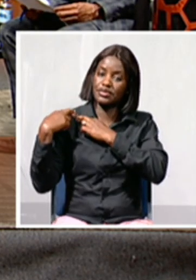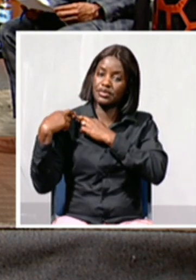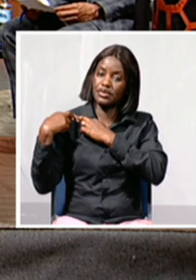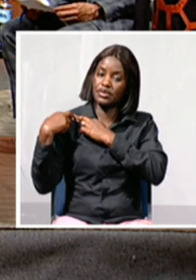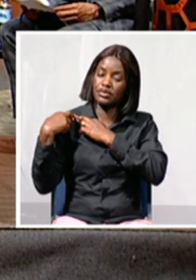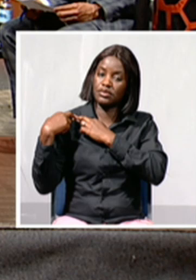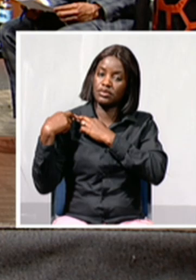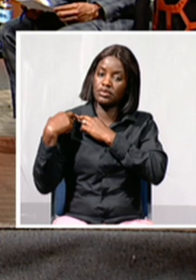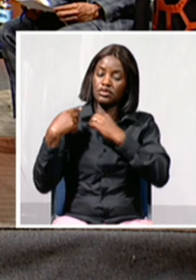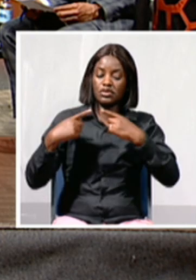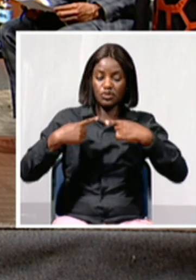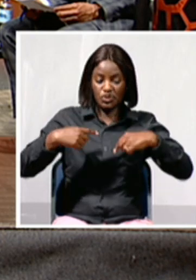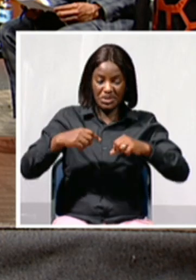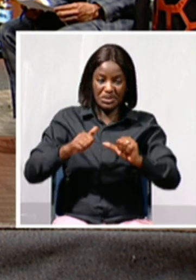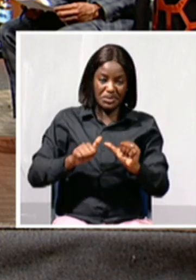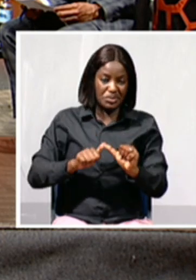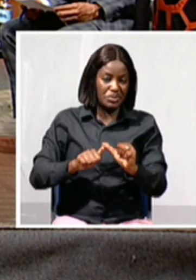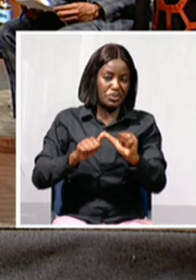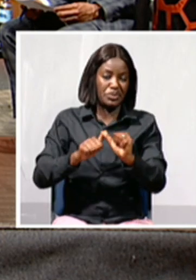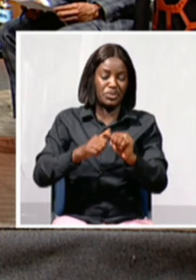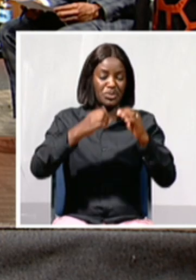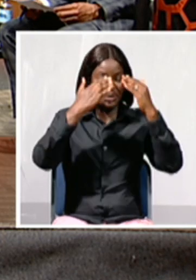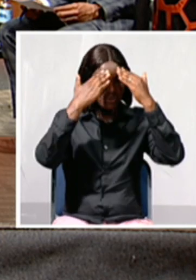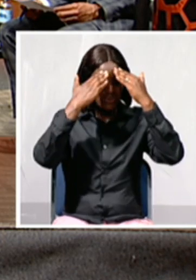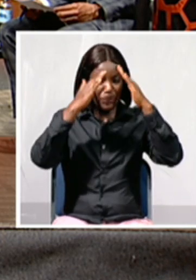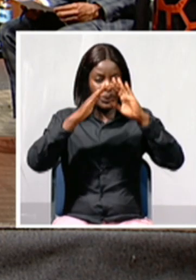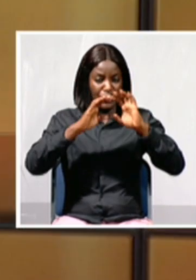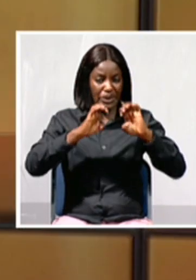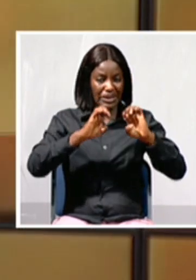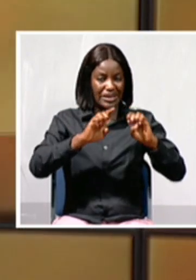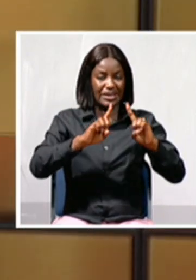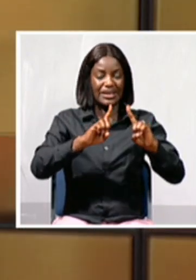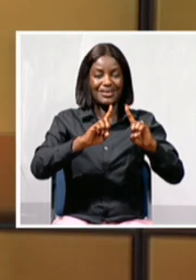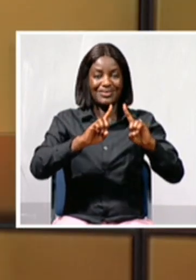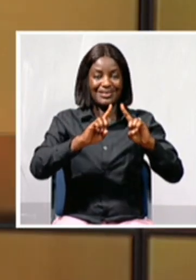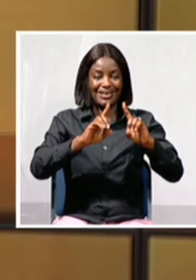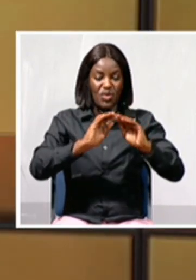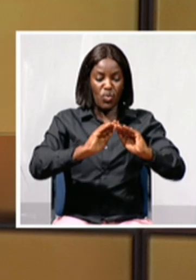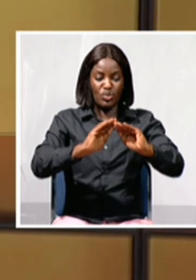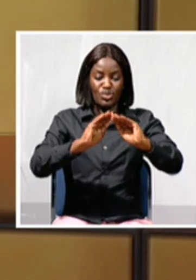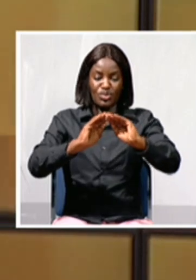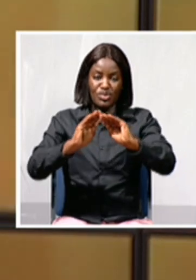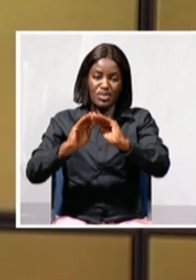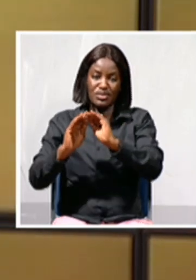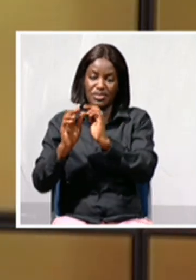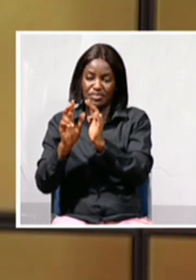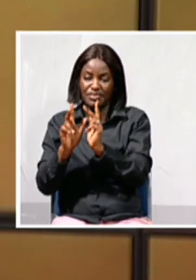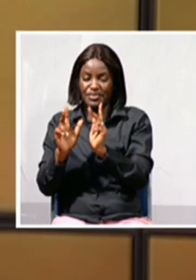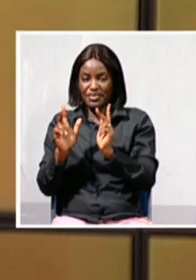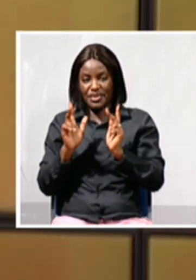continuously conduct civic education, we have rolled out the continuous civic